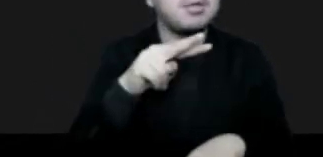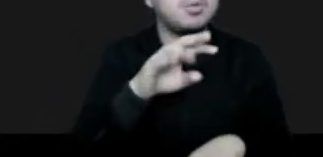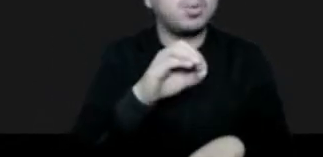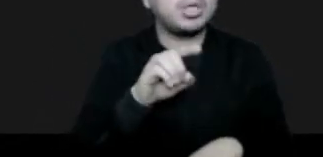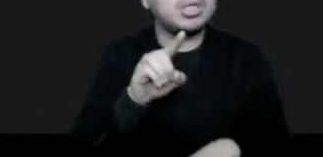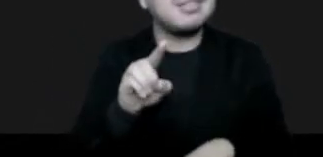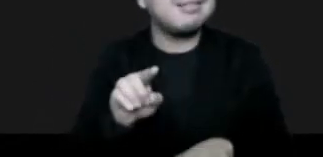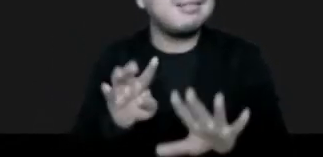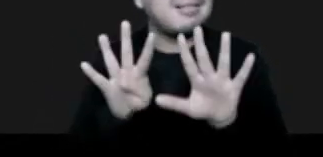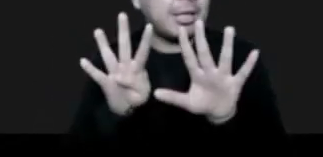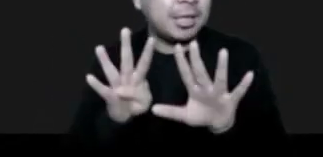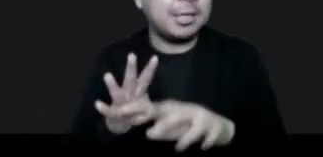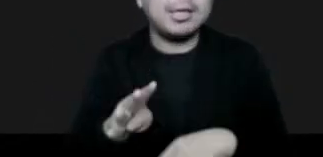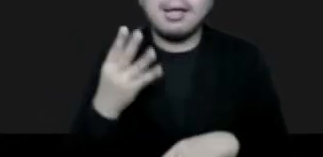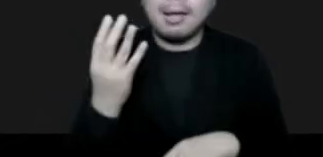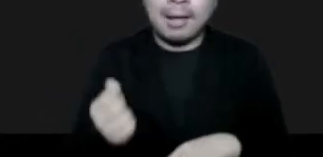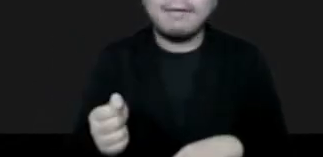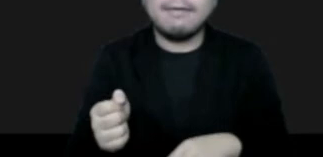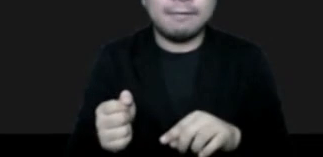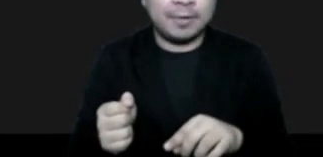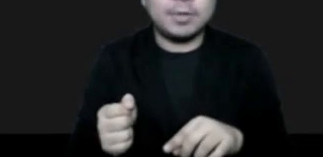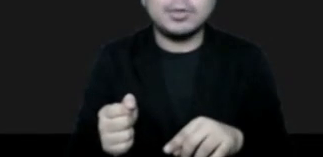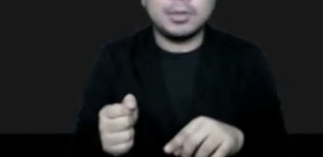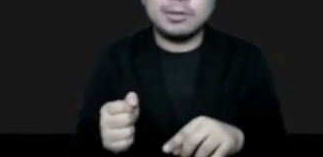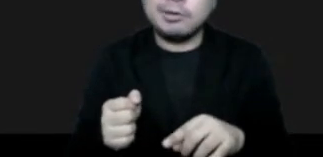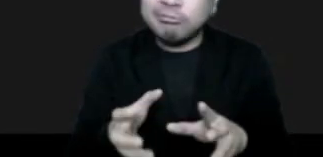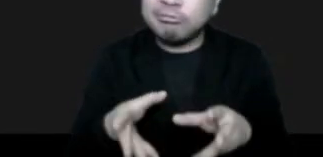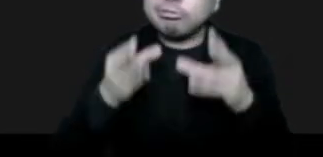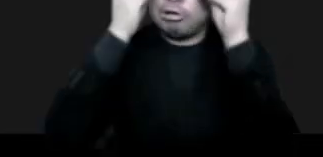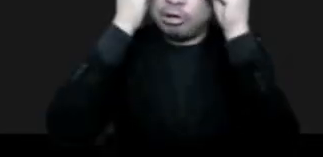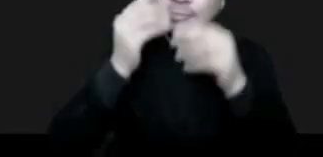the 2020 season, we learned that we need to have